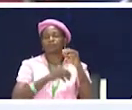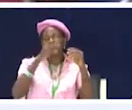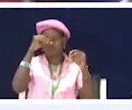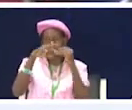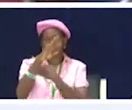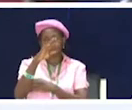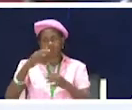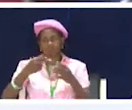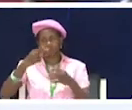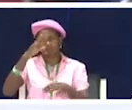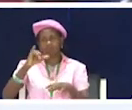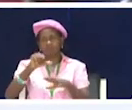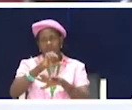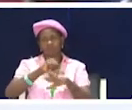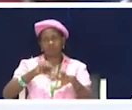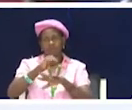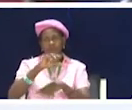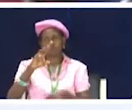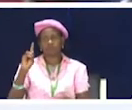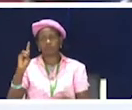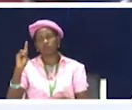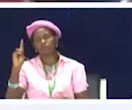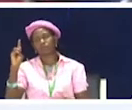highly anointed,